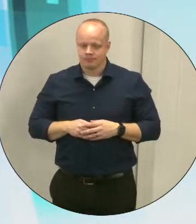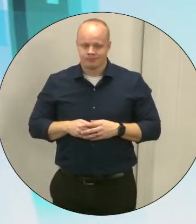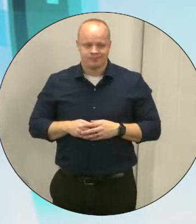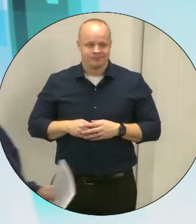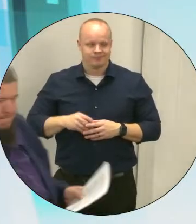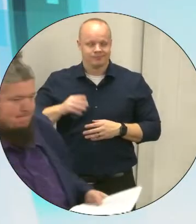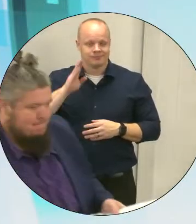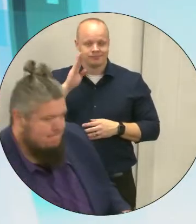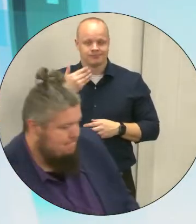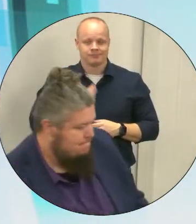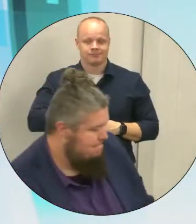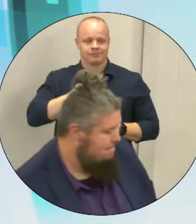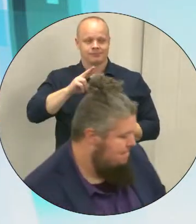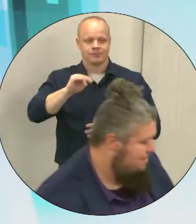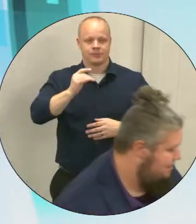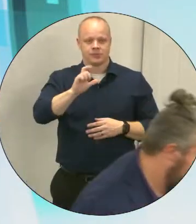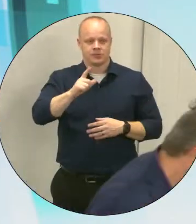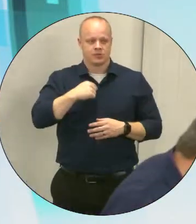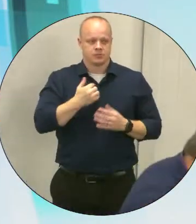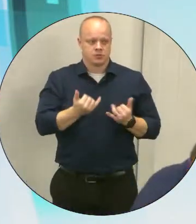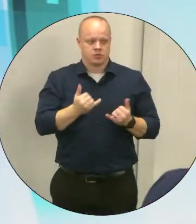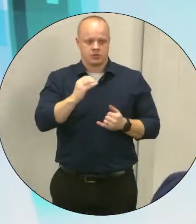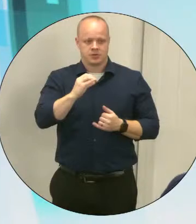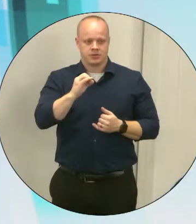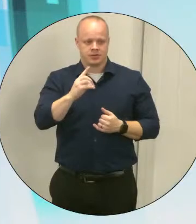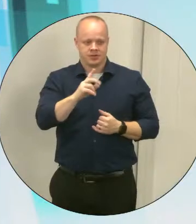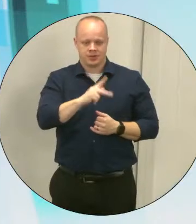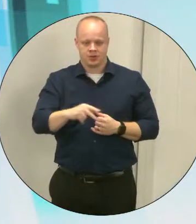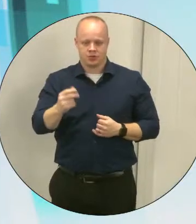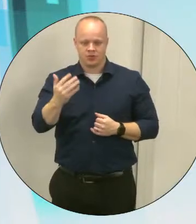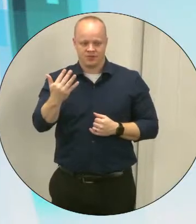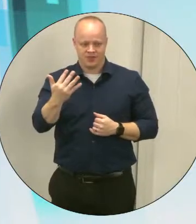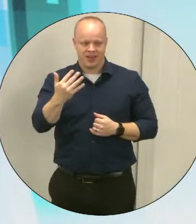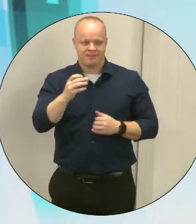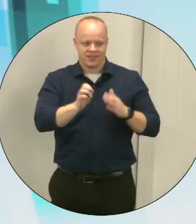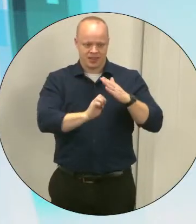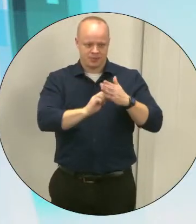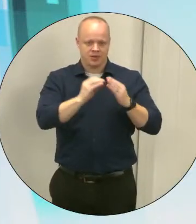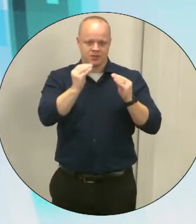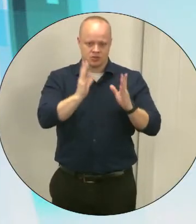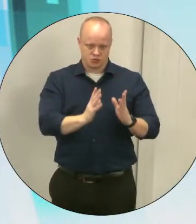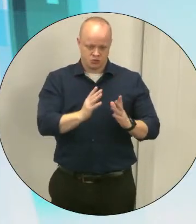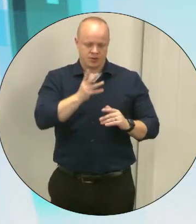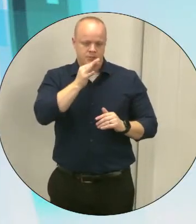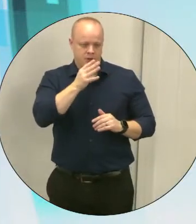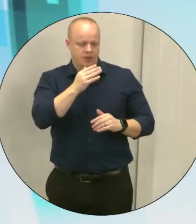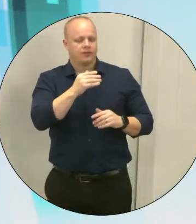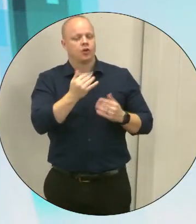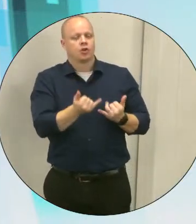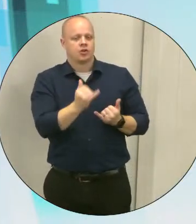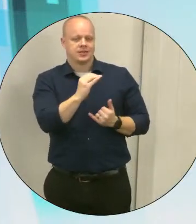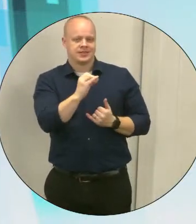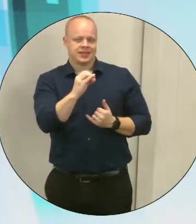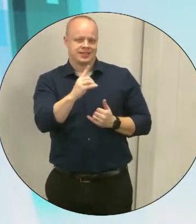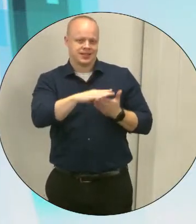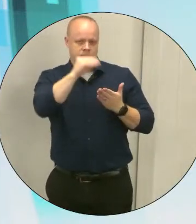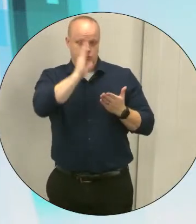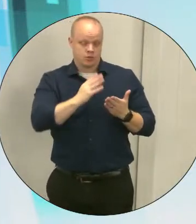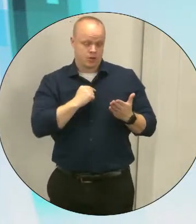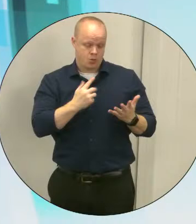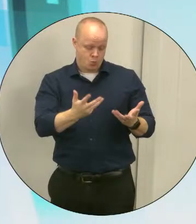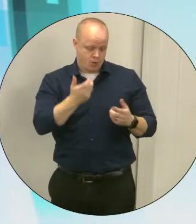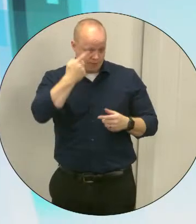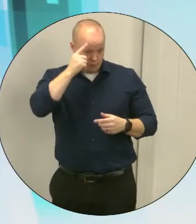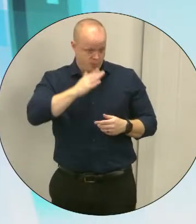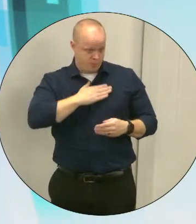Hi, I'm Rachel Rivera, and I'm a current CCSD K-5 elementary music teacher and mother to a current CCSD student. I want for my daughter and all